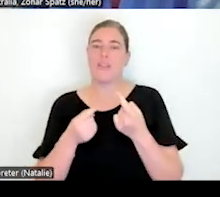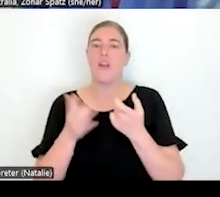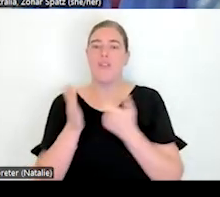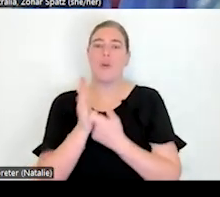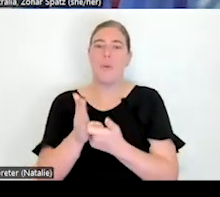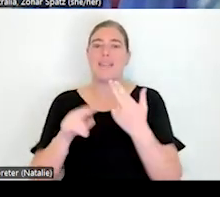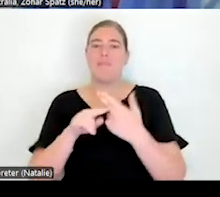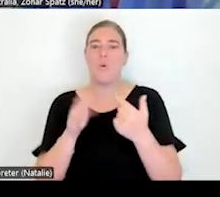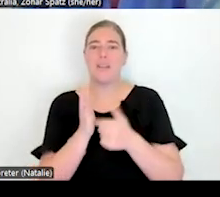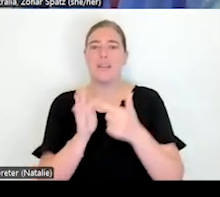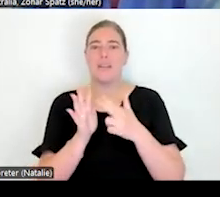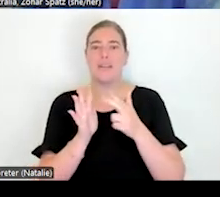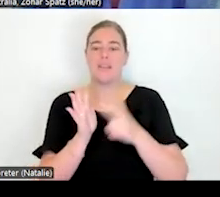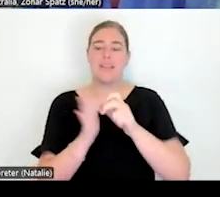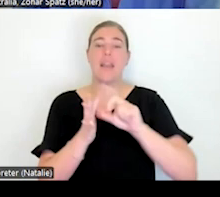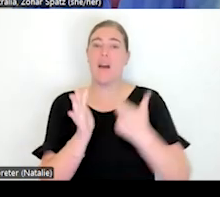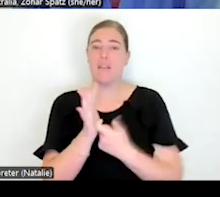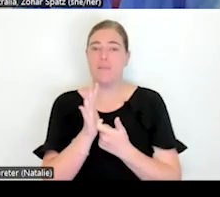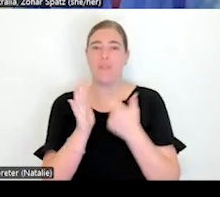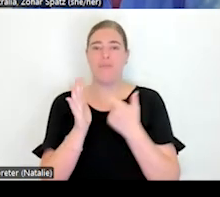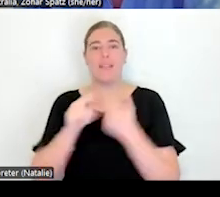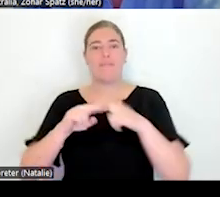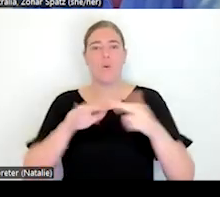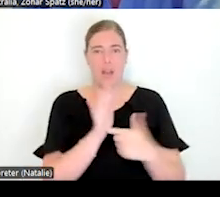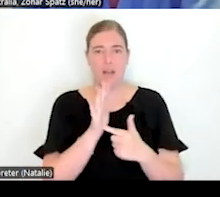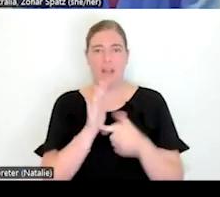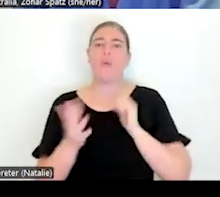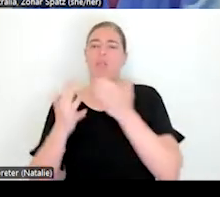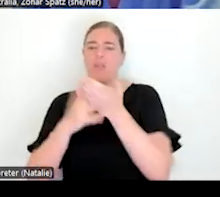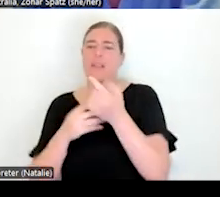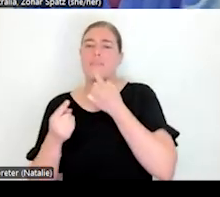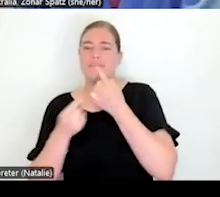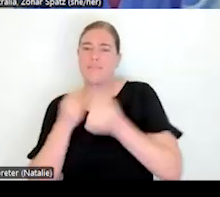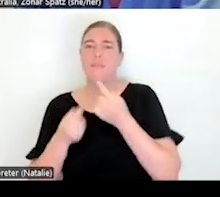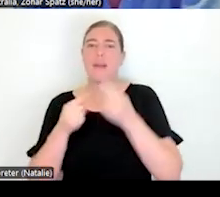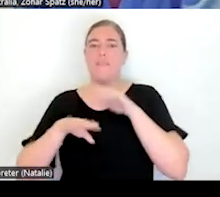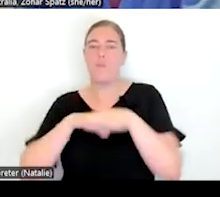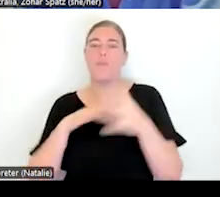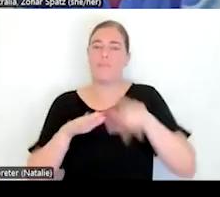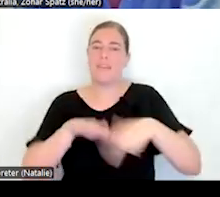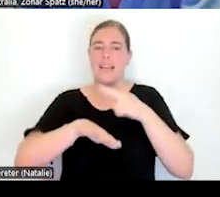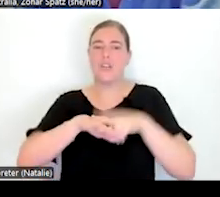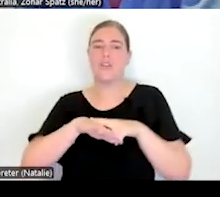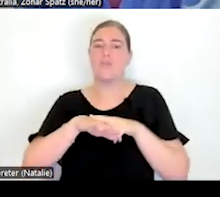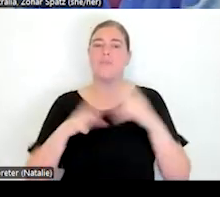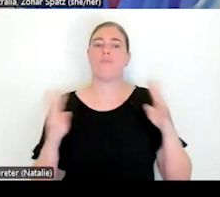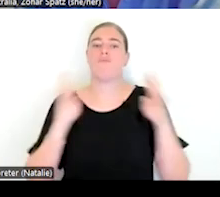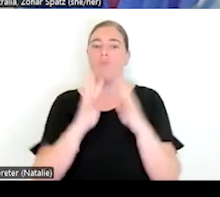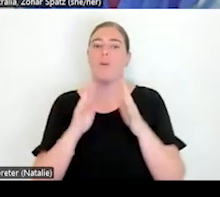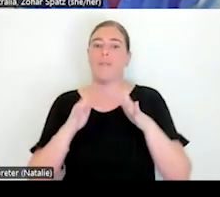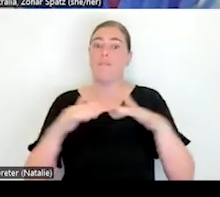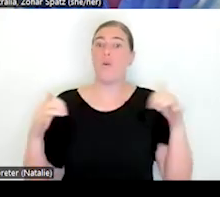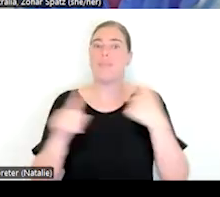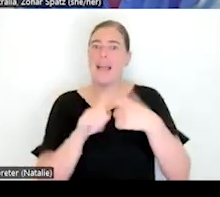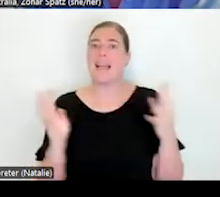Then we're going to go through the specifics of both the National Arts and Disability forums and gatherings, as well as the request for tender